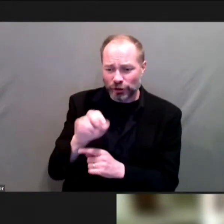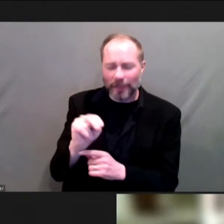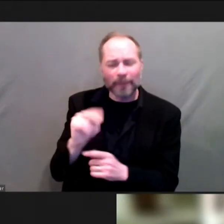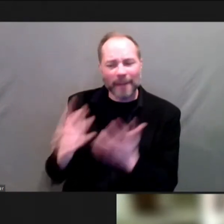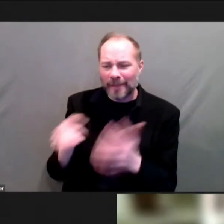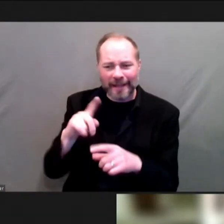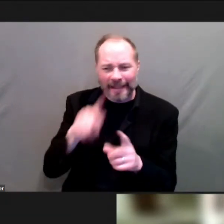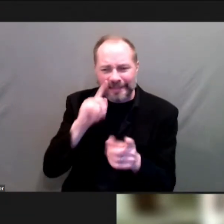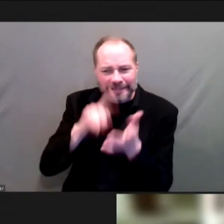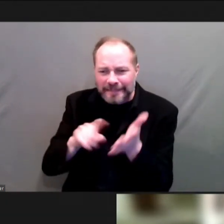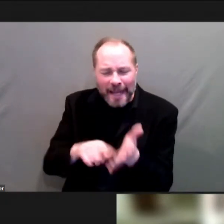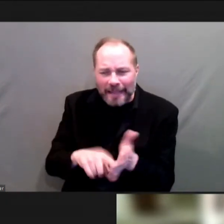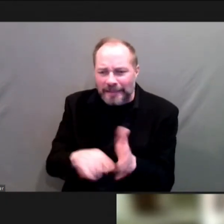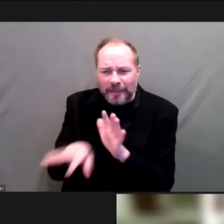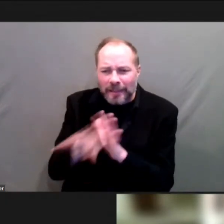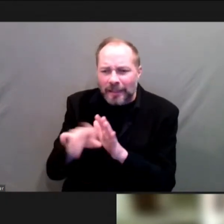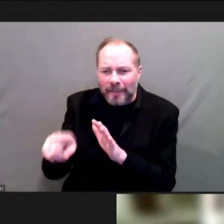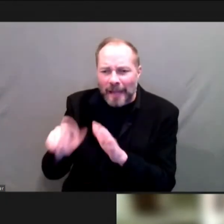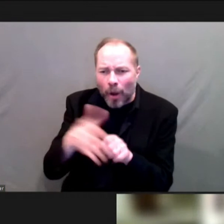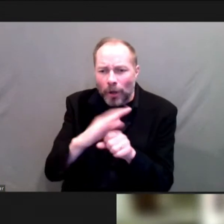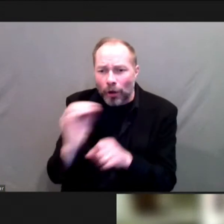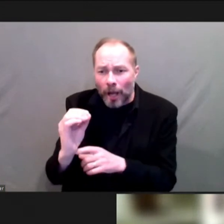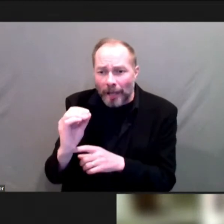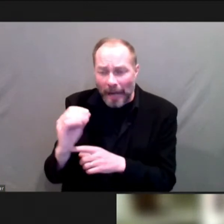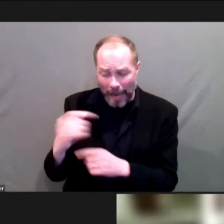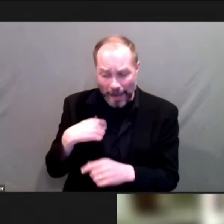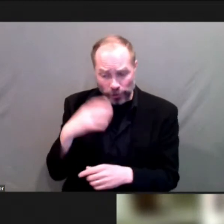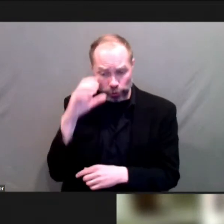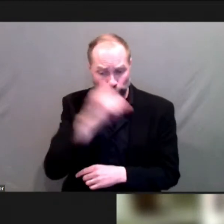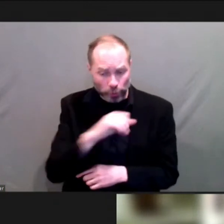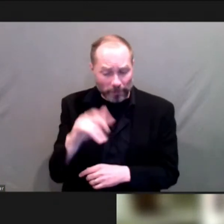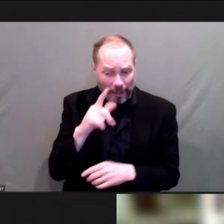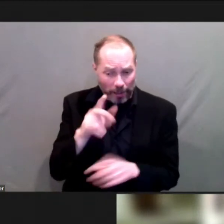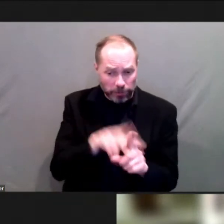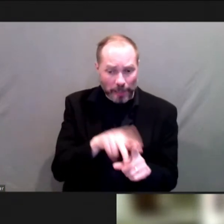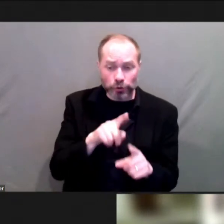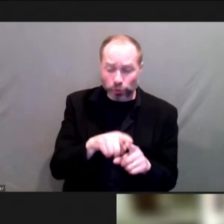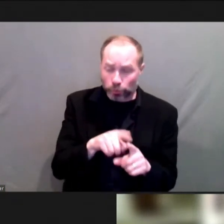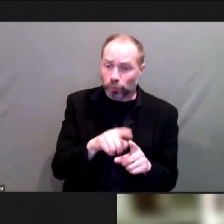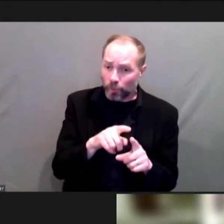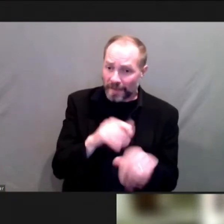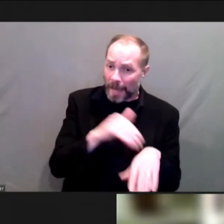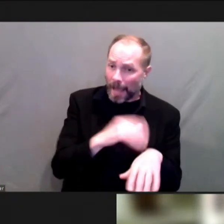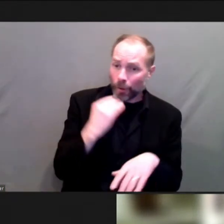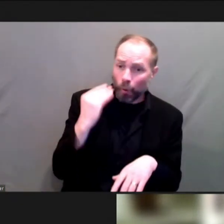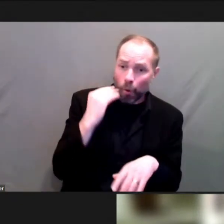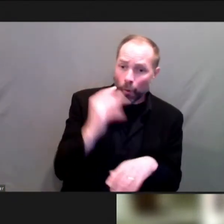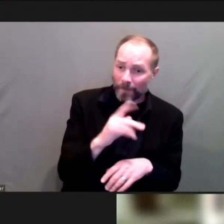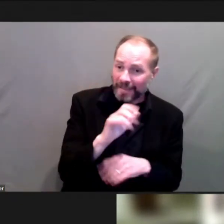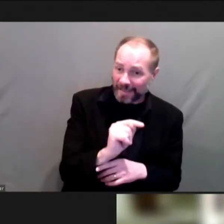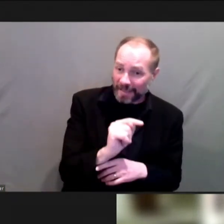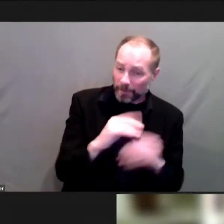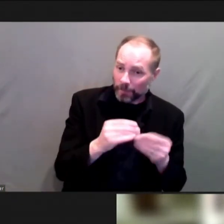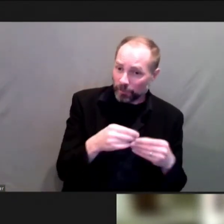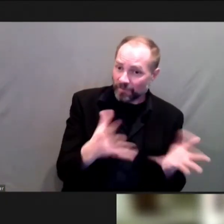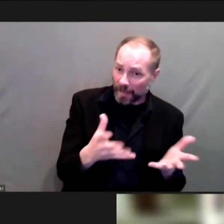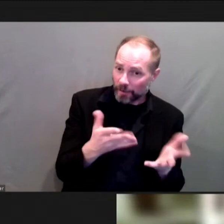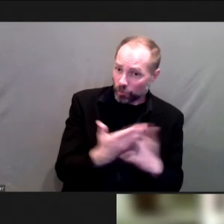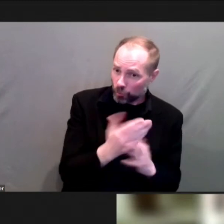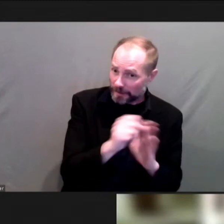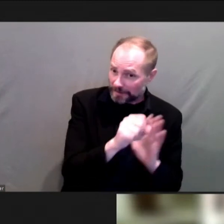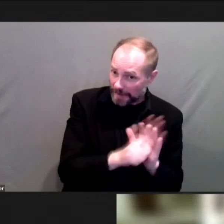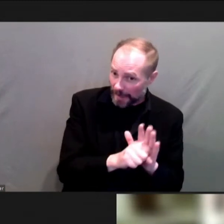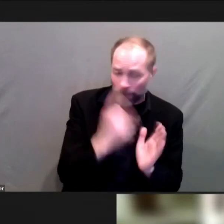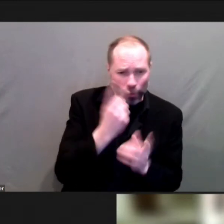Omicron variant. I assume that would also apply to the at-home kits that are being sent out by the state. I'm wondering if you guys have any more information